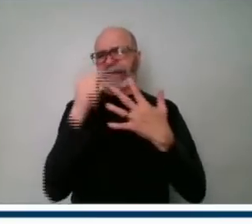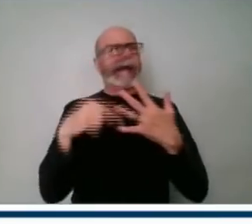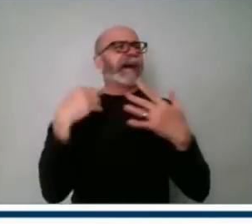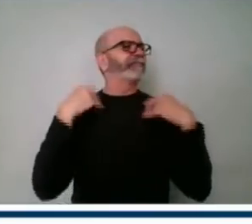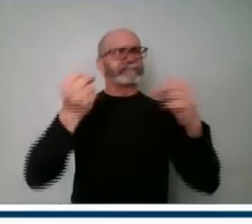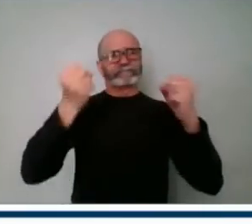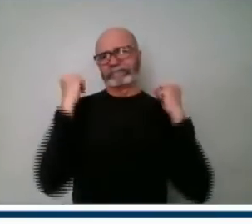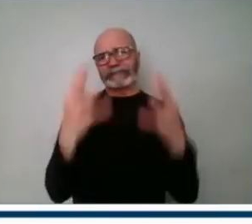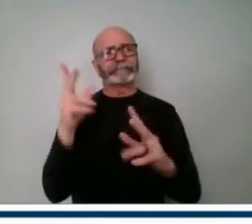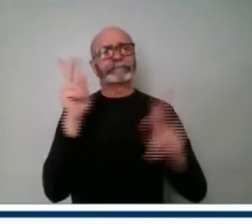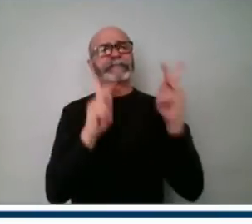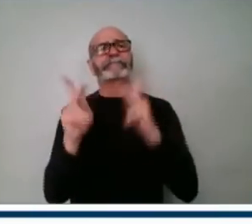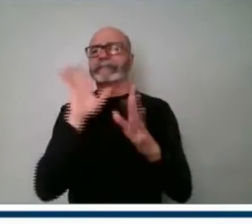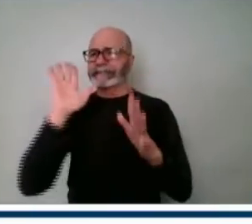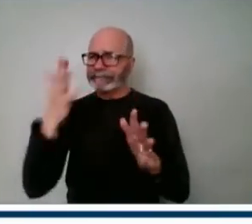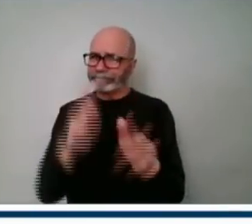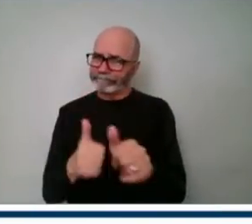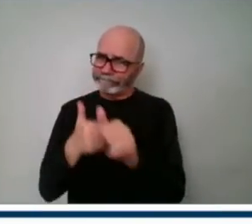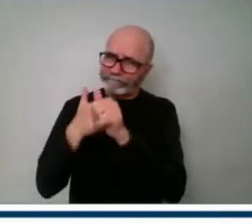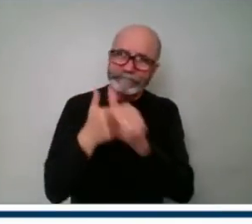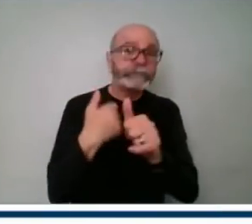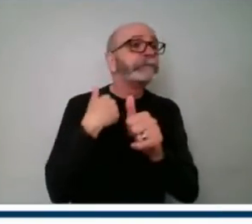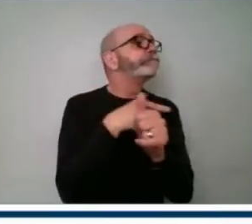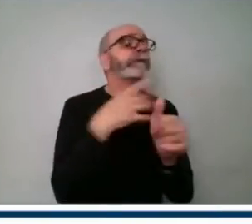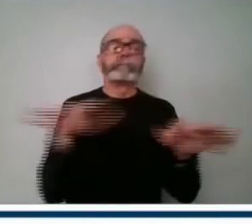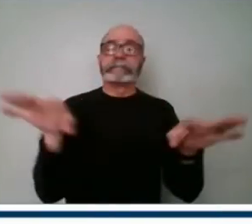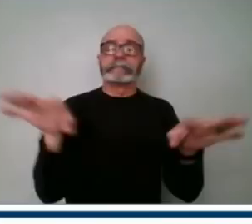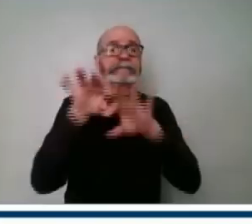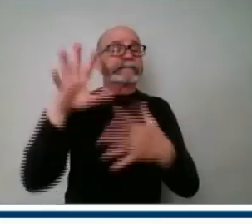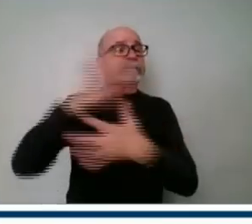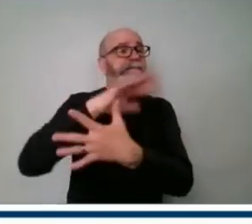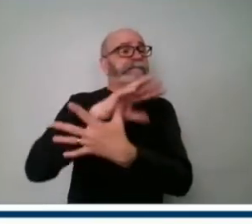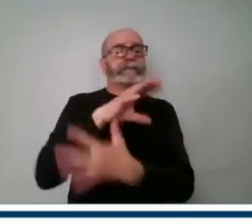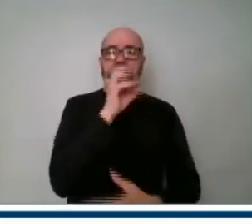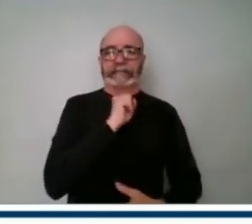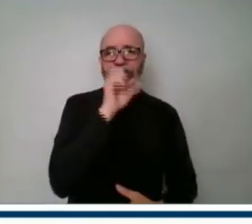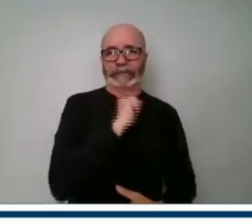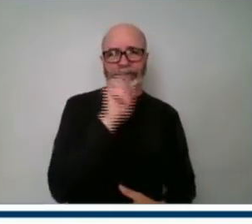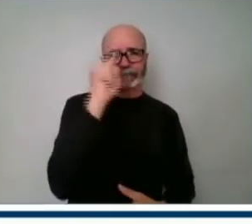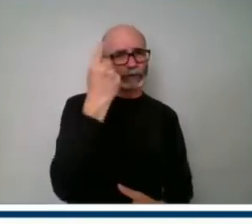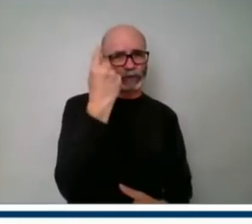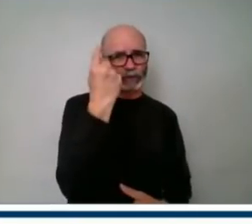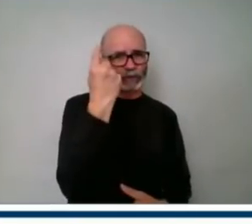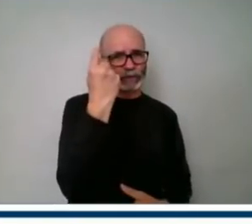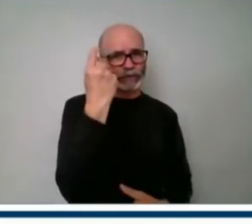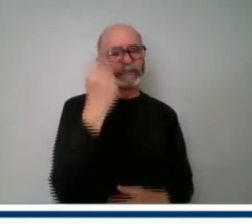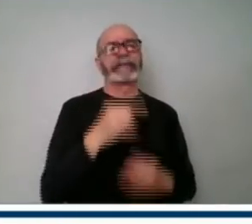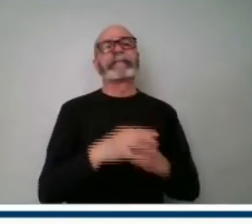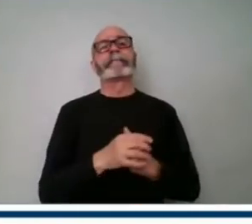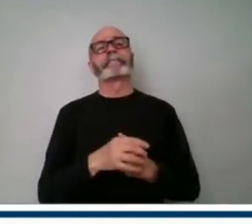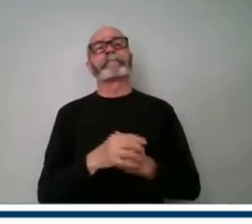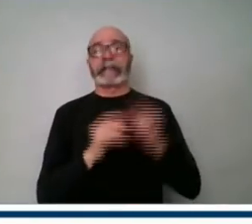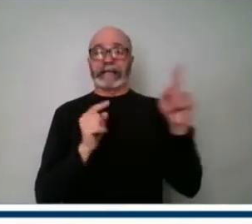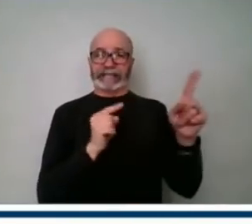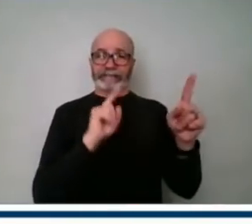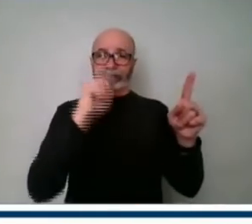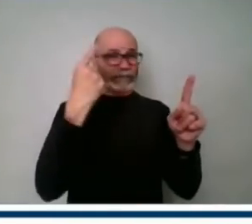It's not just about resources and numbers of people to give vaccine. If you're focusing on specific groups, you have to have a process